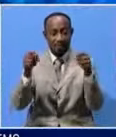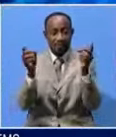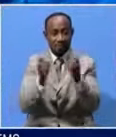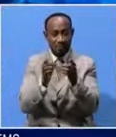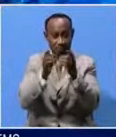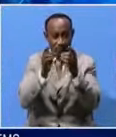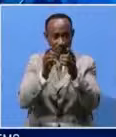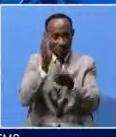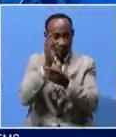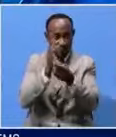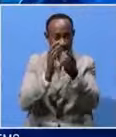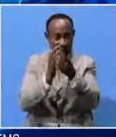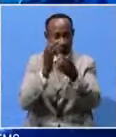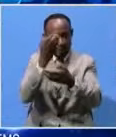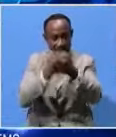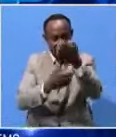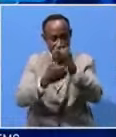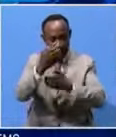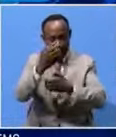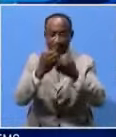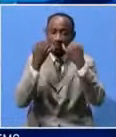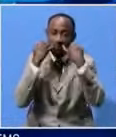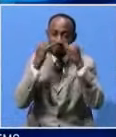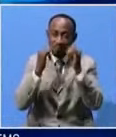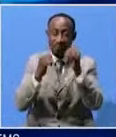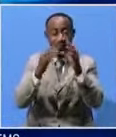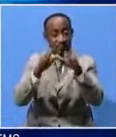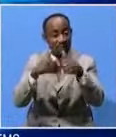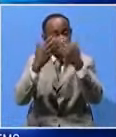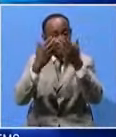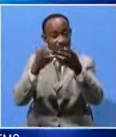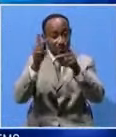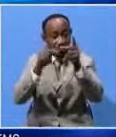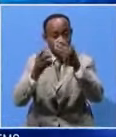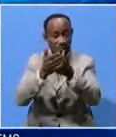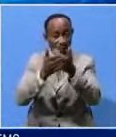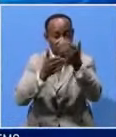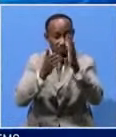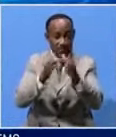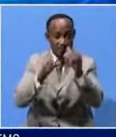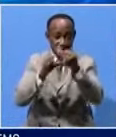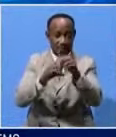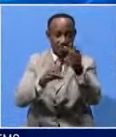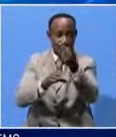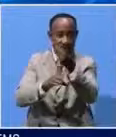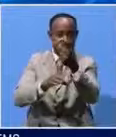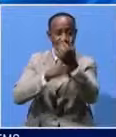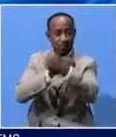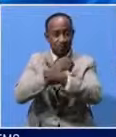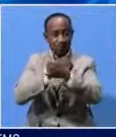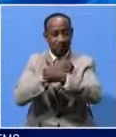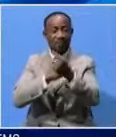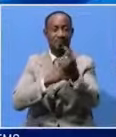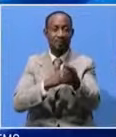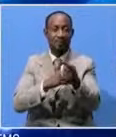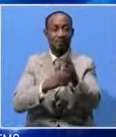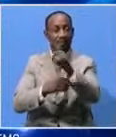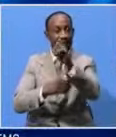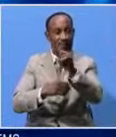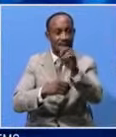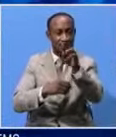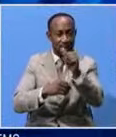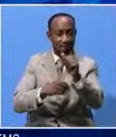bring about sharing of information of goods declared to customs in the two countries. He said this in a speech read for him by ZRA Deputy